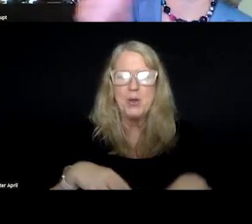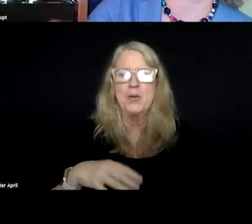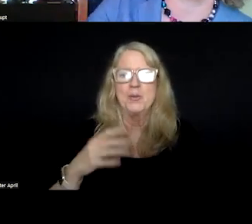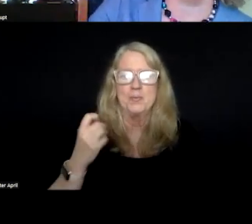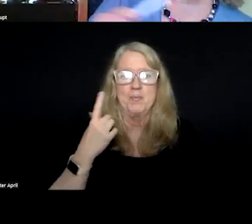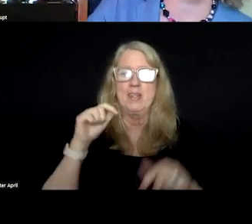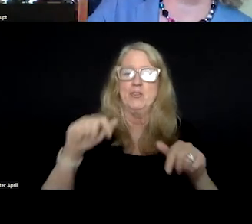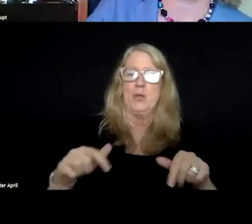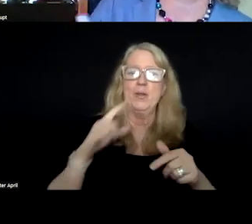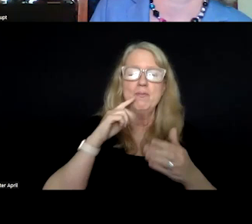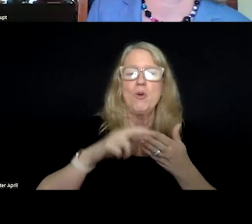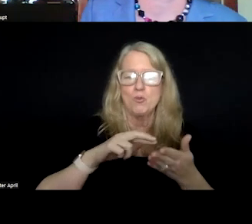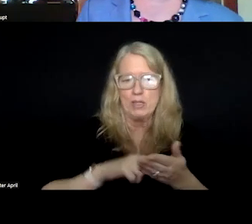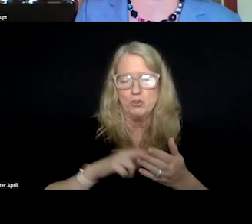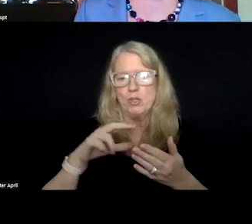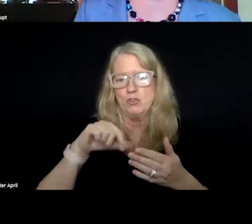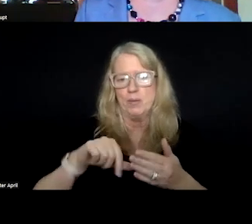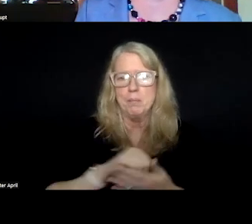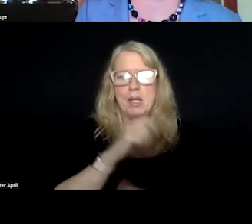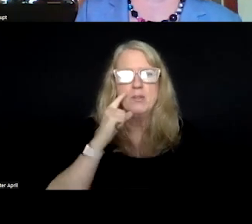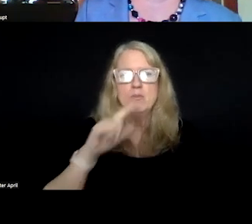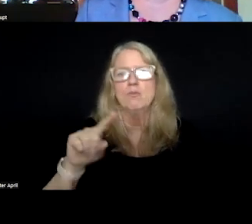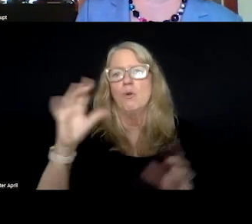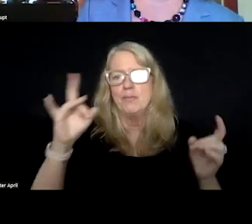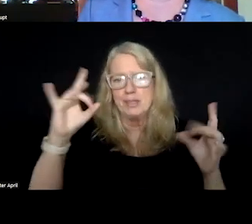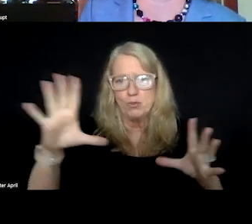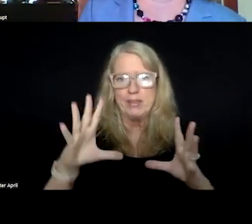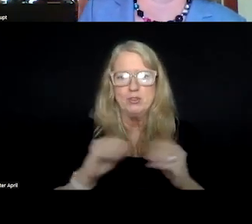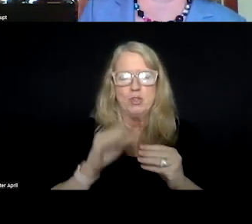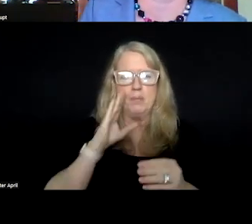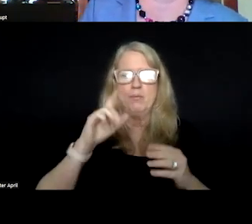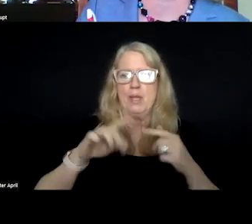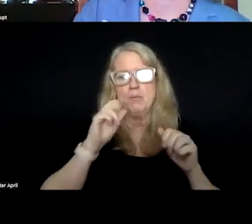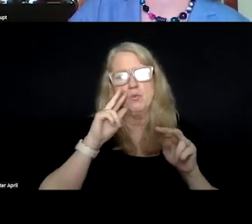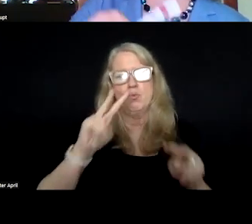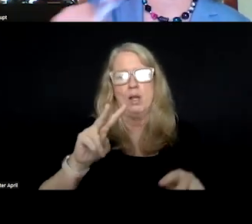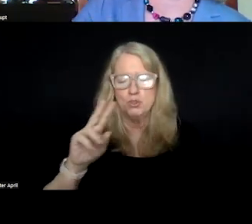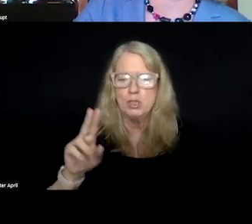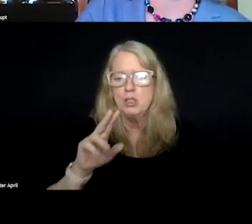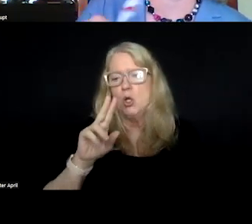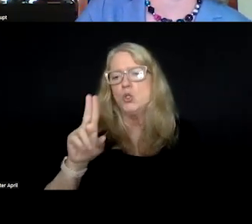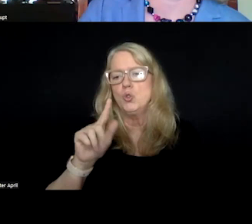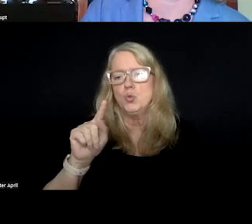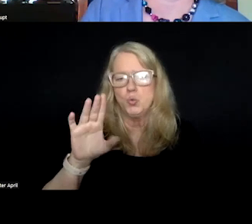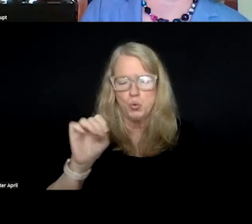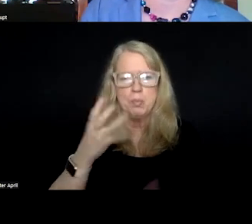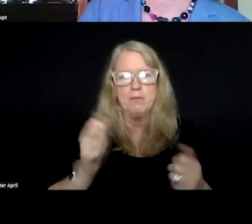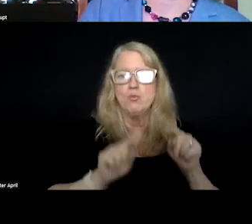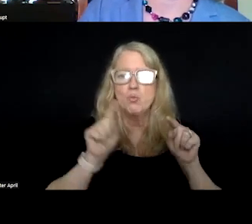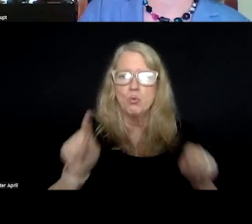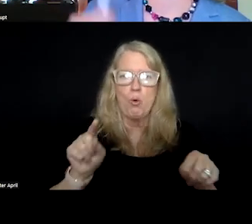the registration page for the Crisis Jam. For those of you watching this by YouTube, this is where you would go to